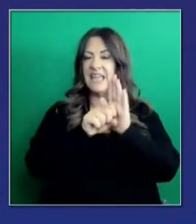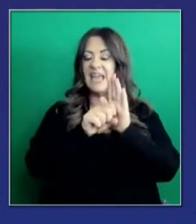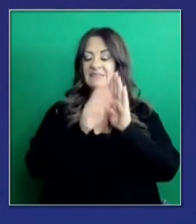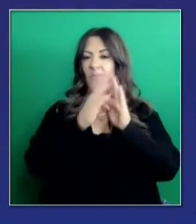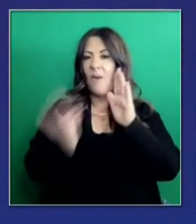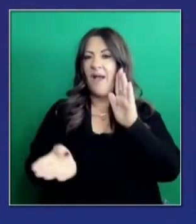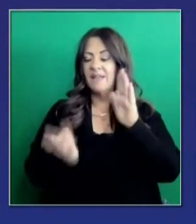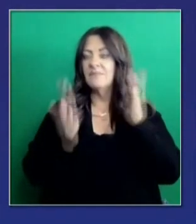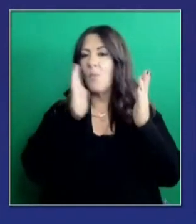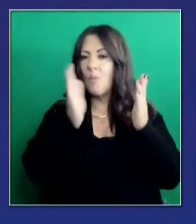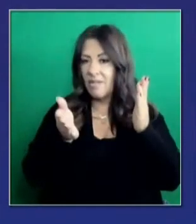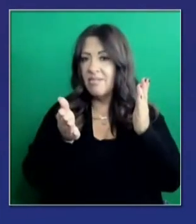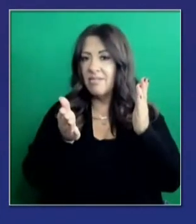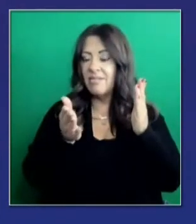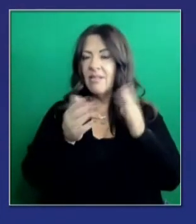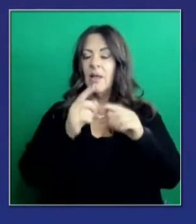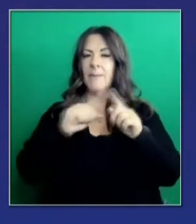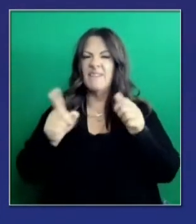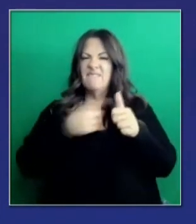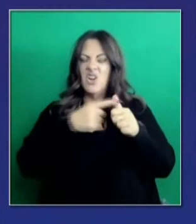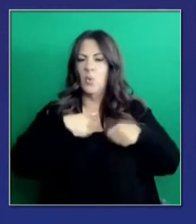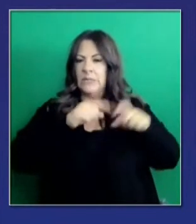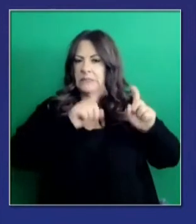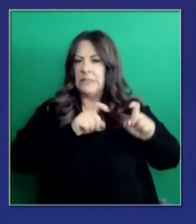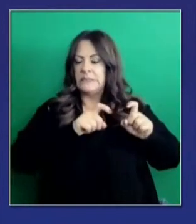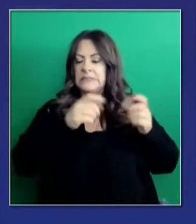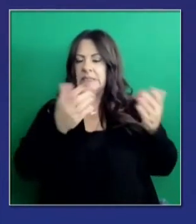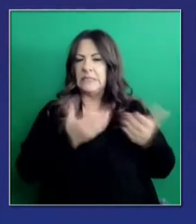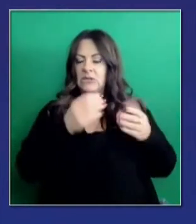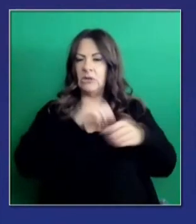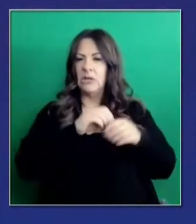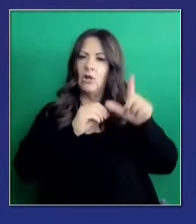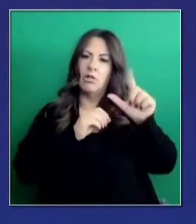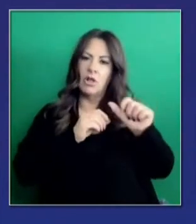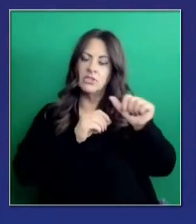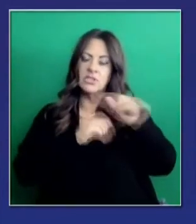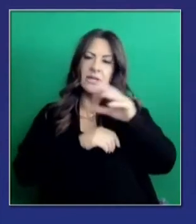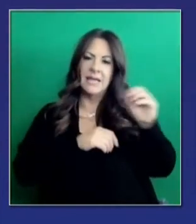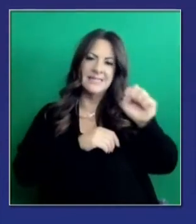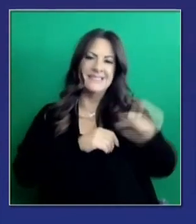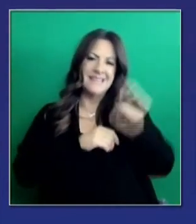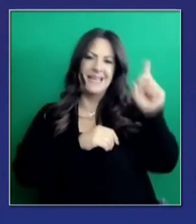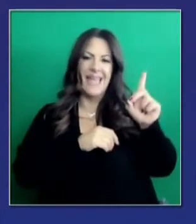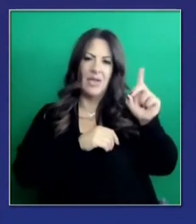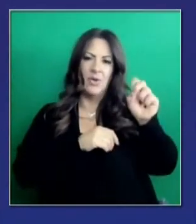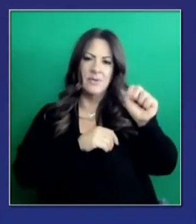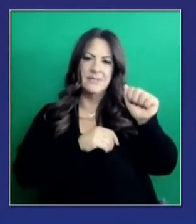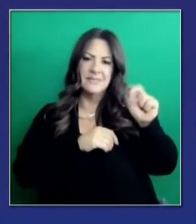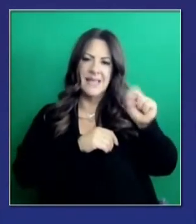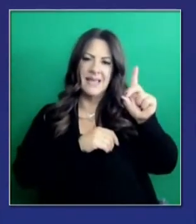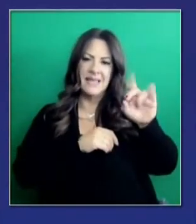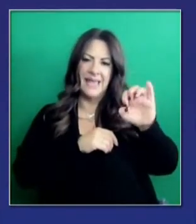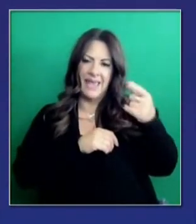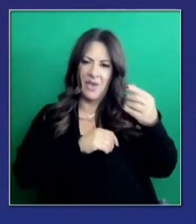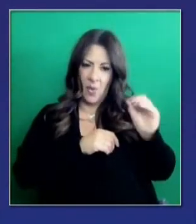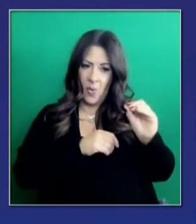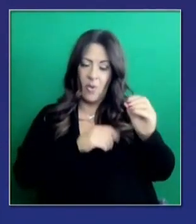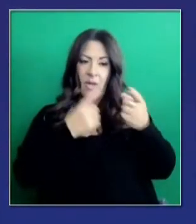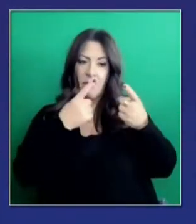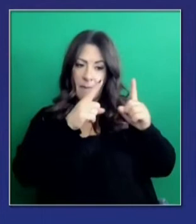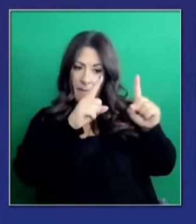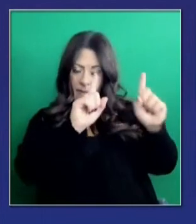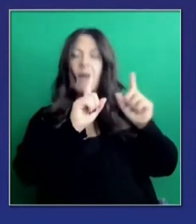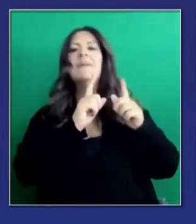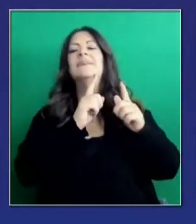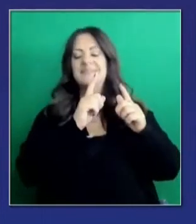San Diego, two of the biggest. So we went big and bold in the pilot, but we want to bring it to the rest of the state, and we